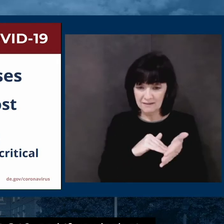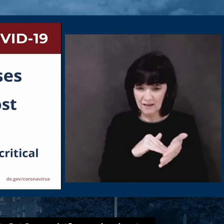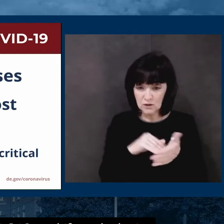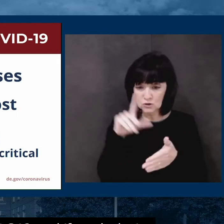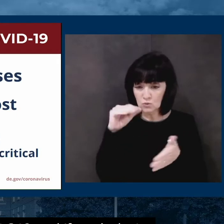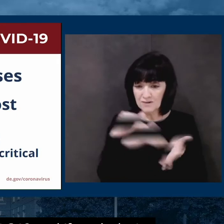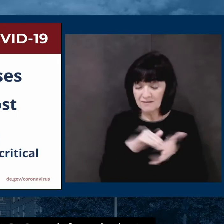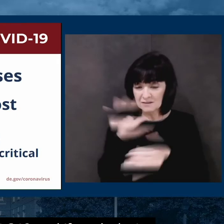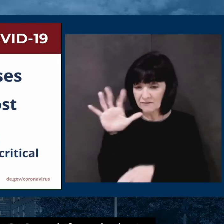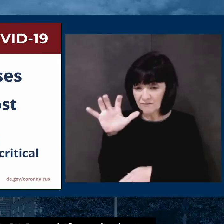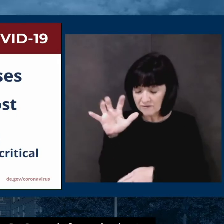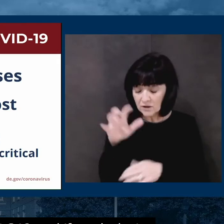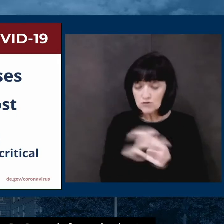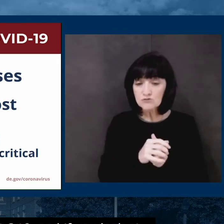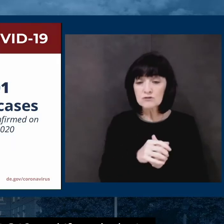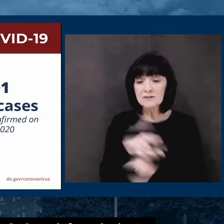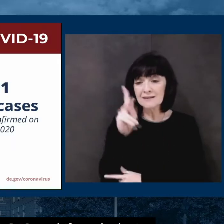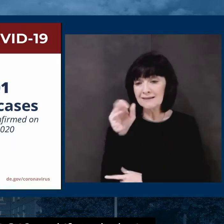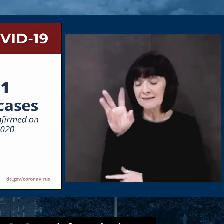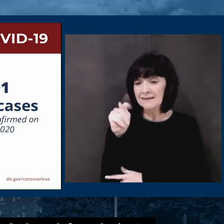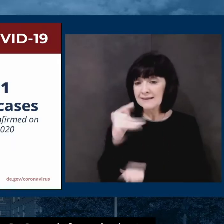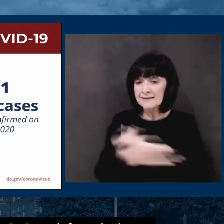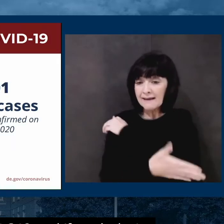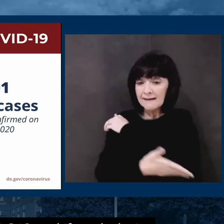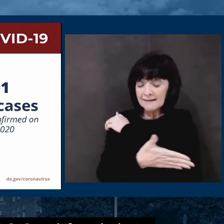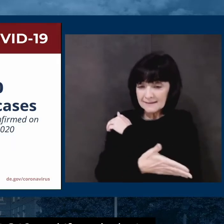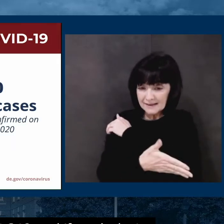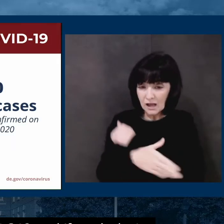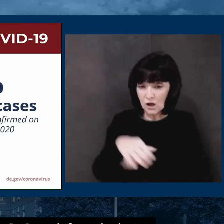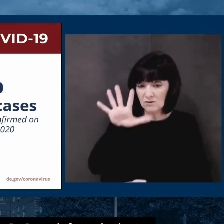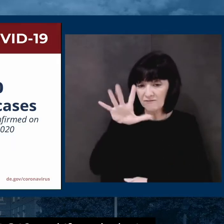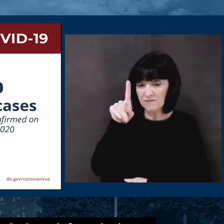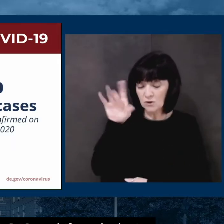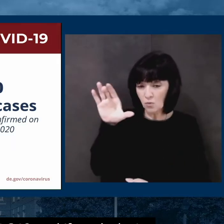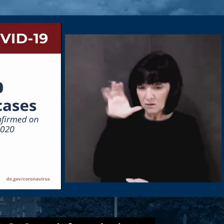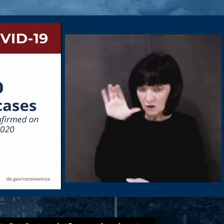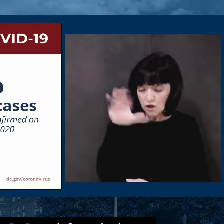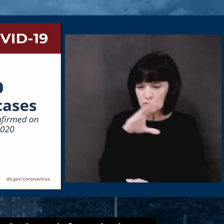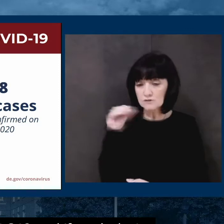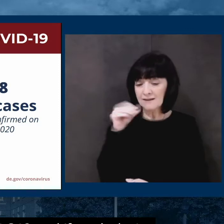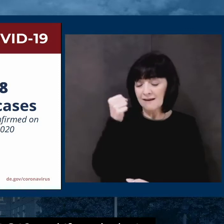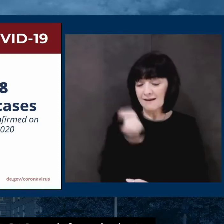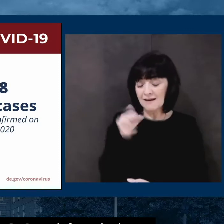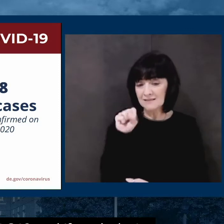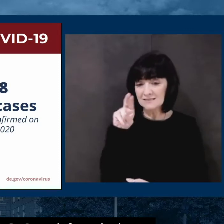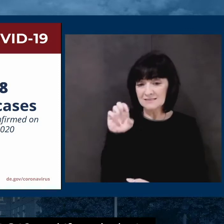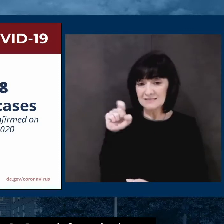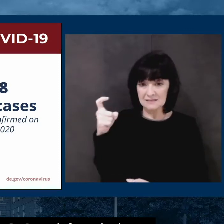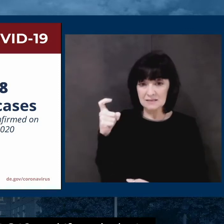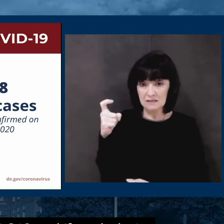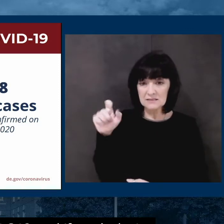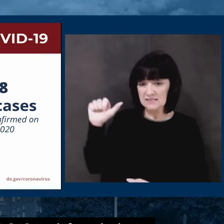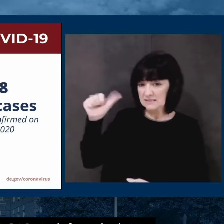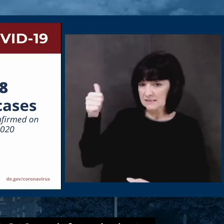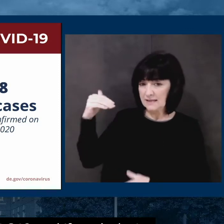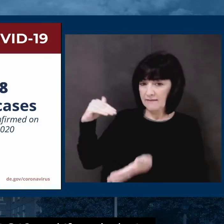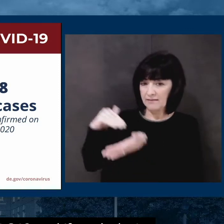20,500. Kent County, 5,100, and in Sussex County,